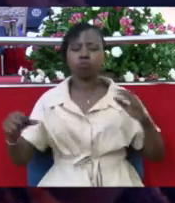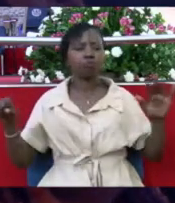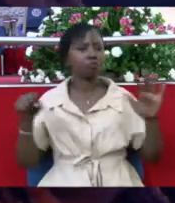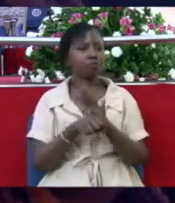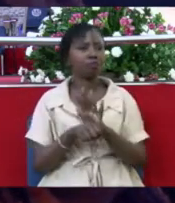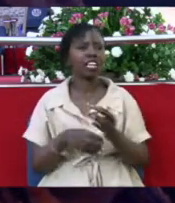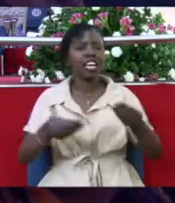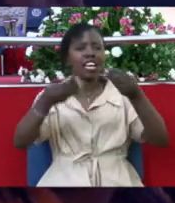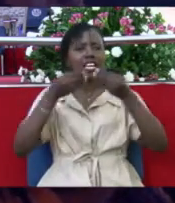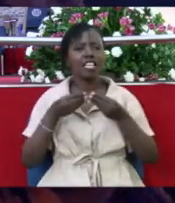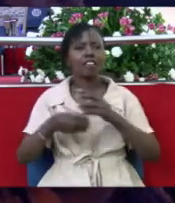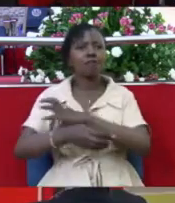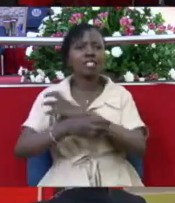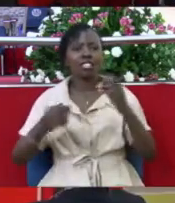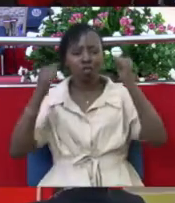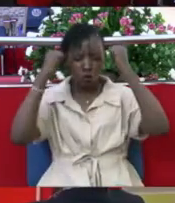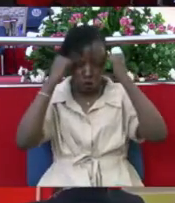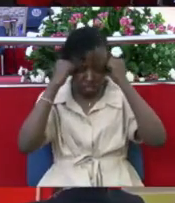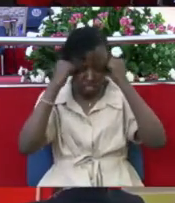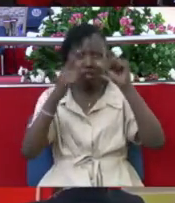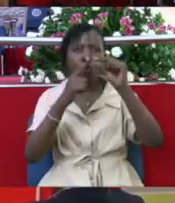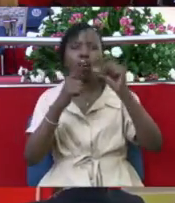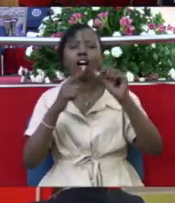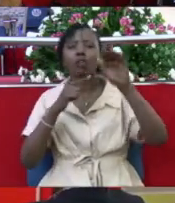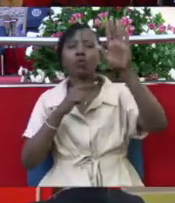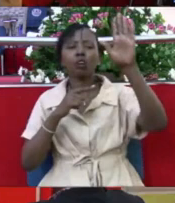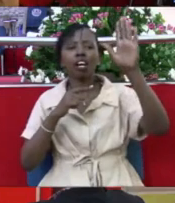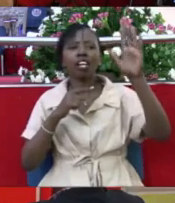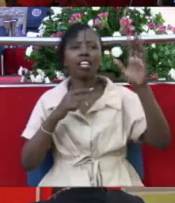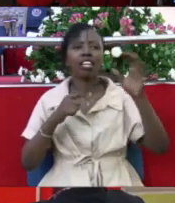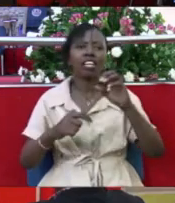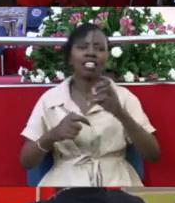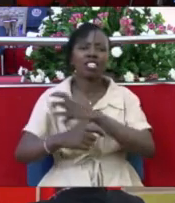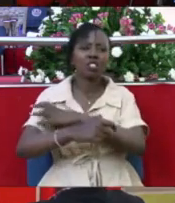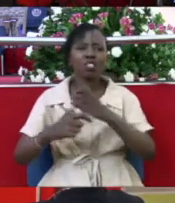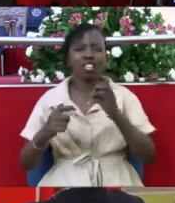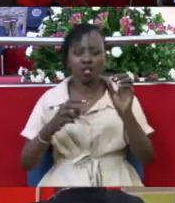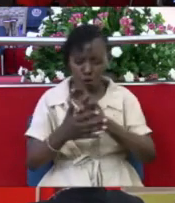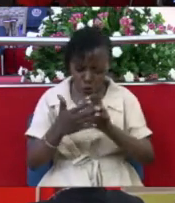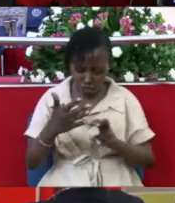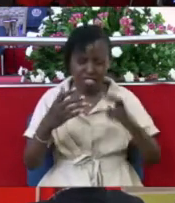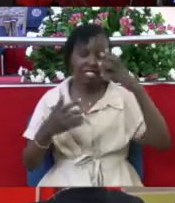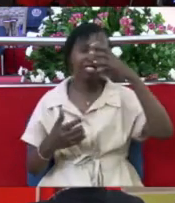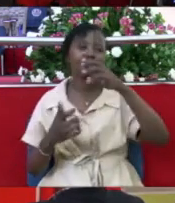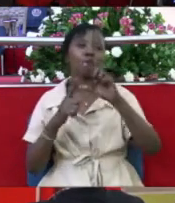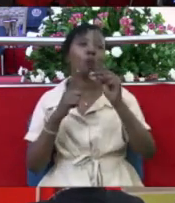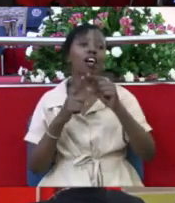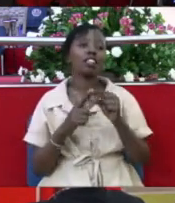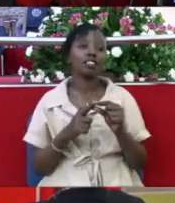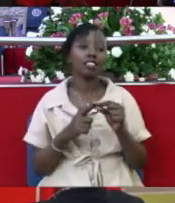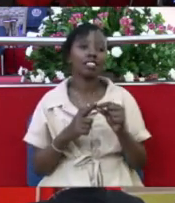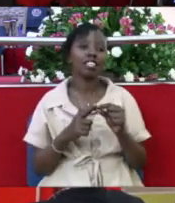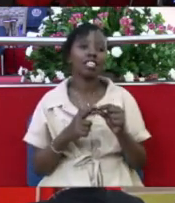me the strength to study my word. Nipe nguvu ya kusoma andiko. Give me the strength to read the word. Nipe nguvu ya kusoma andiko. Give me strength to